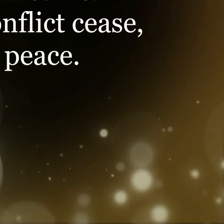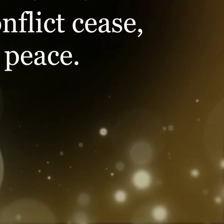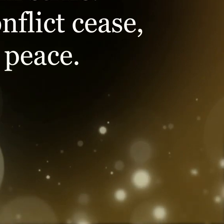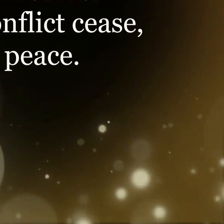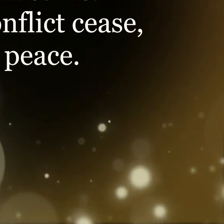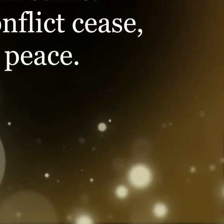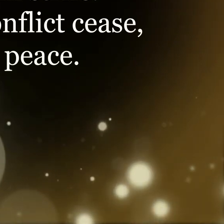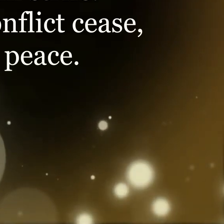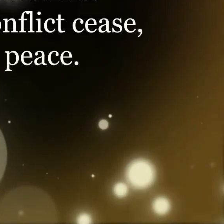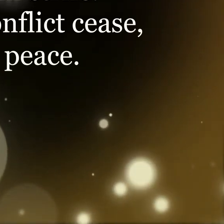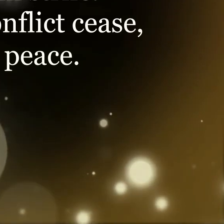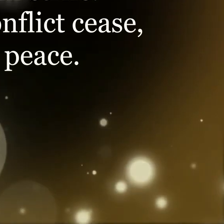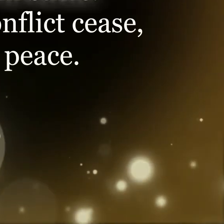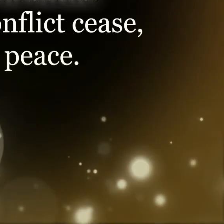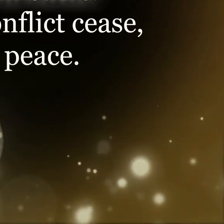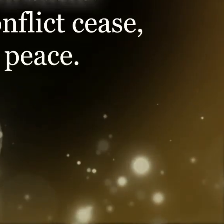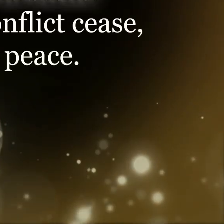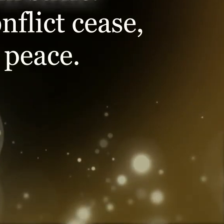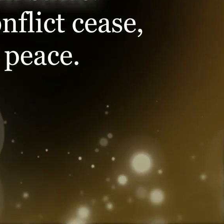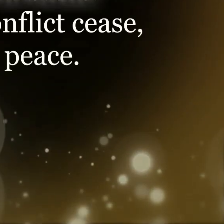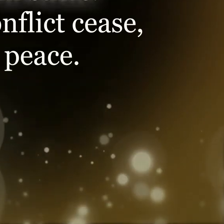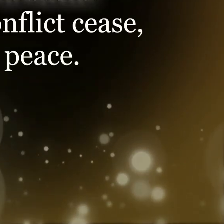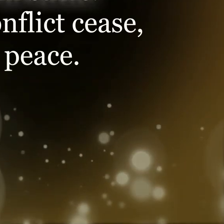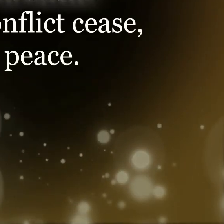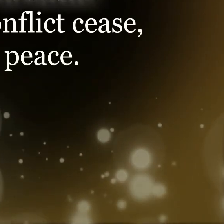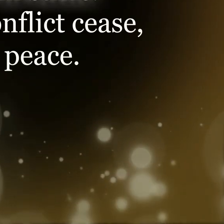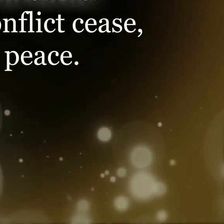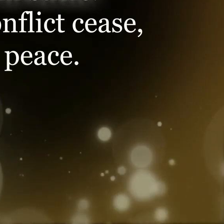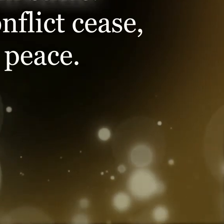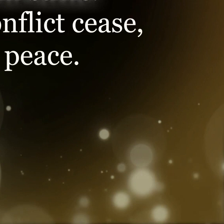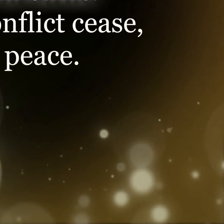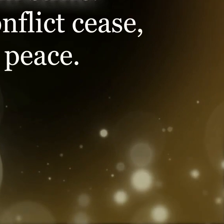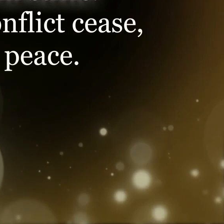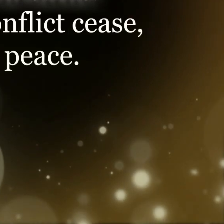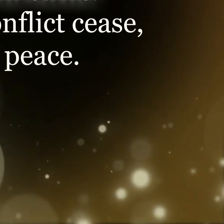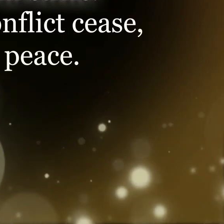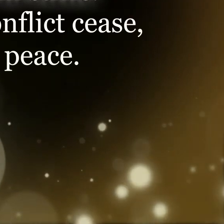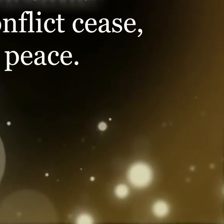Stay in strife there.